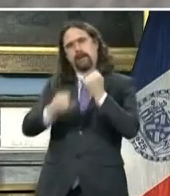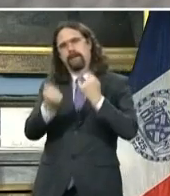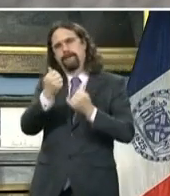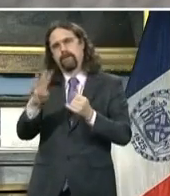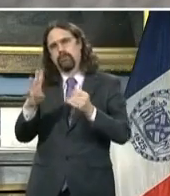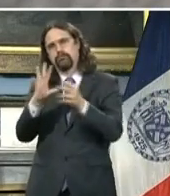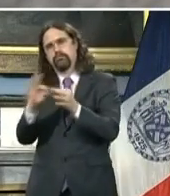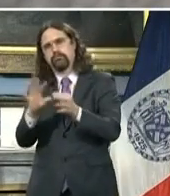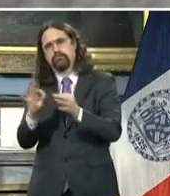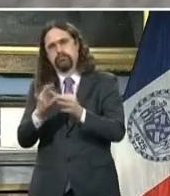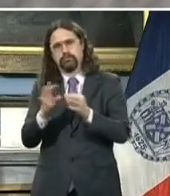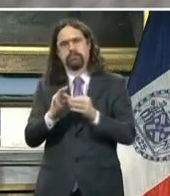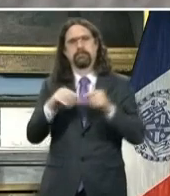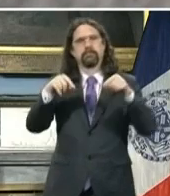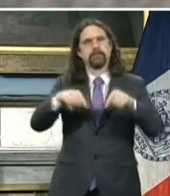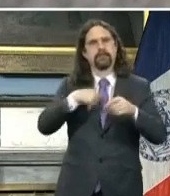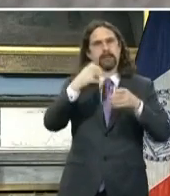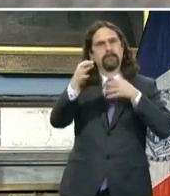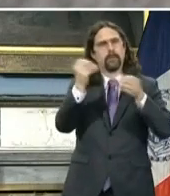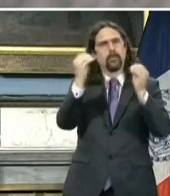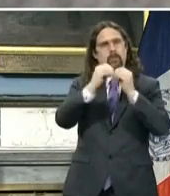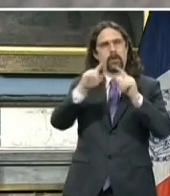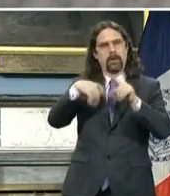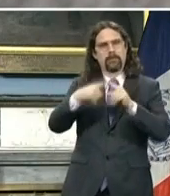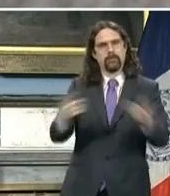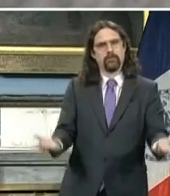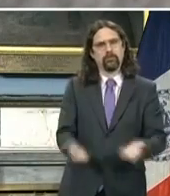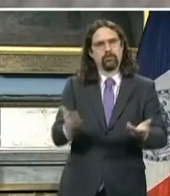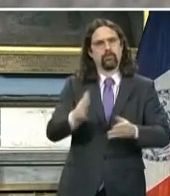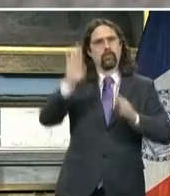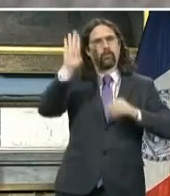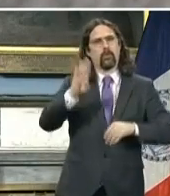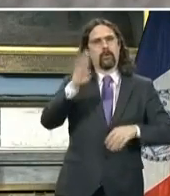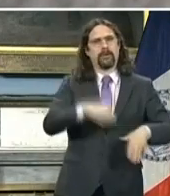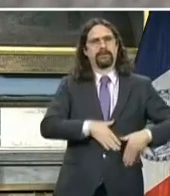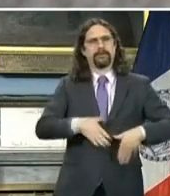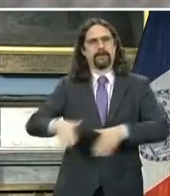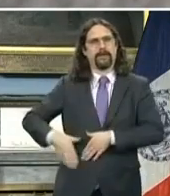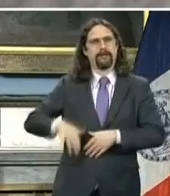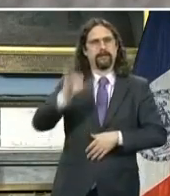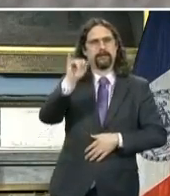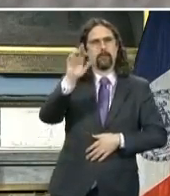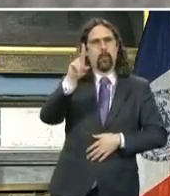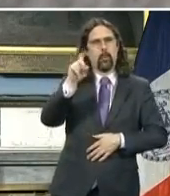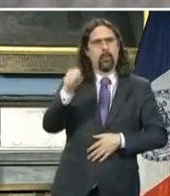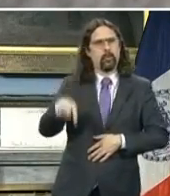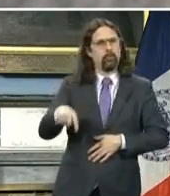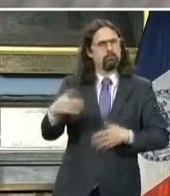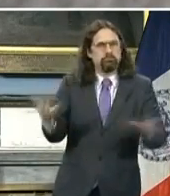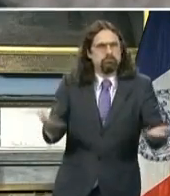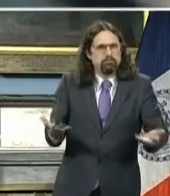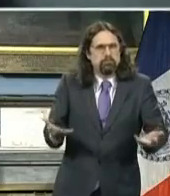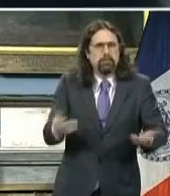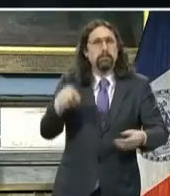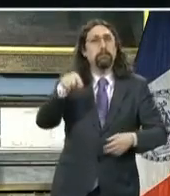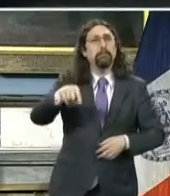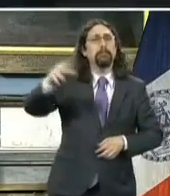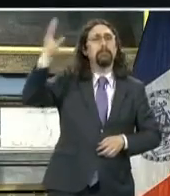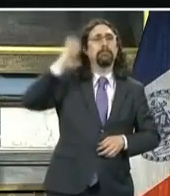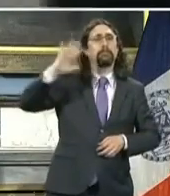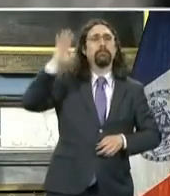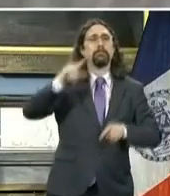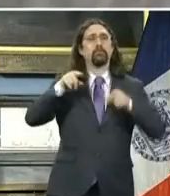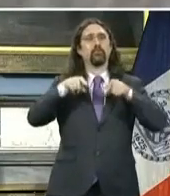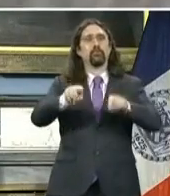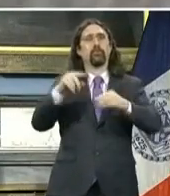nature. In World War II, it was one of the single most important places in the United States of America, fighting the